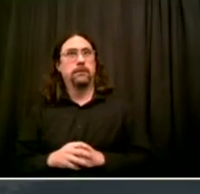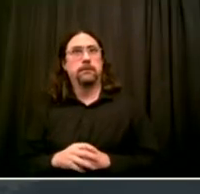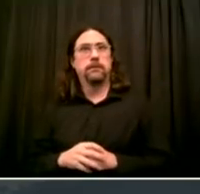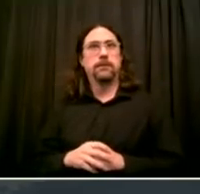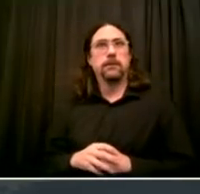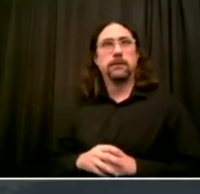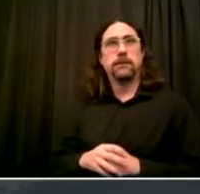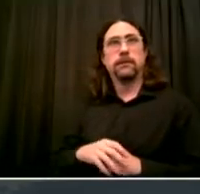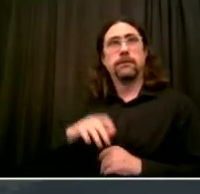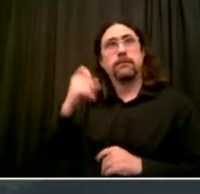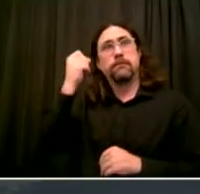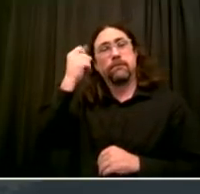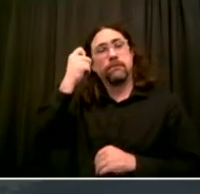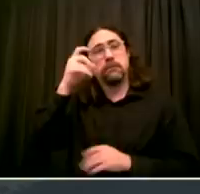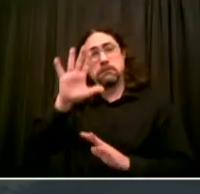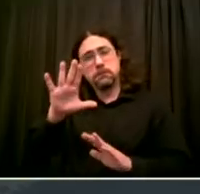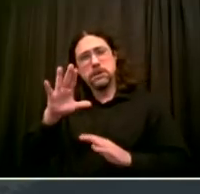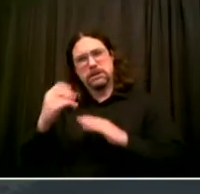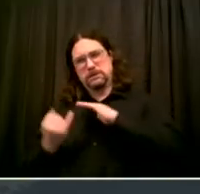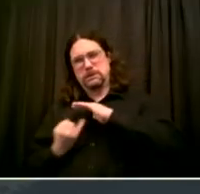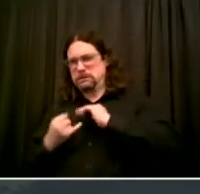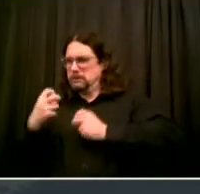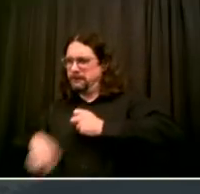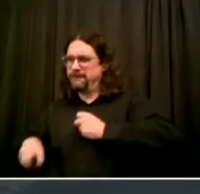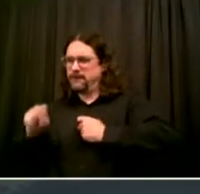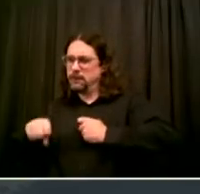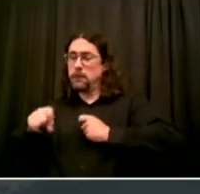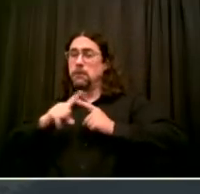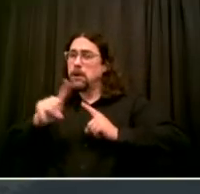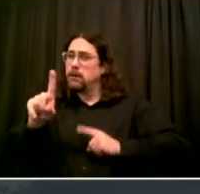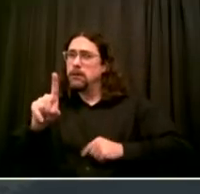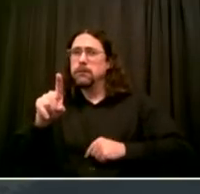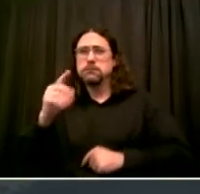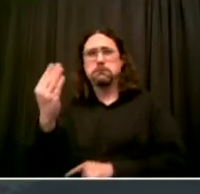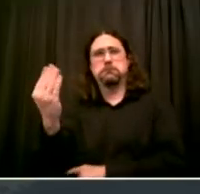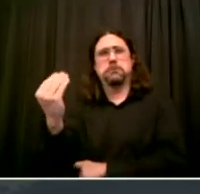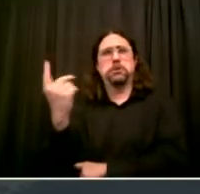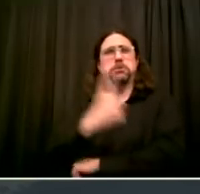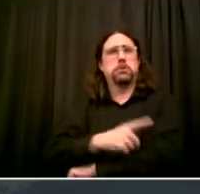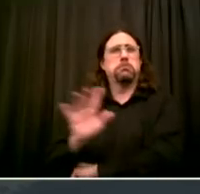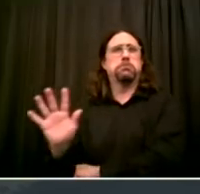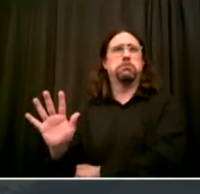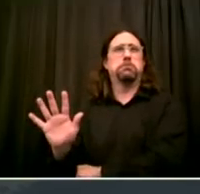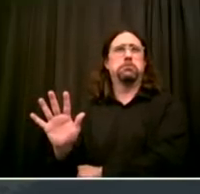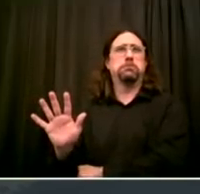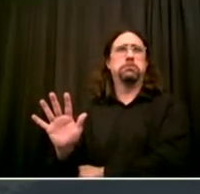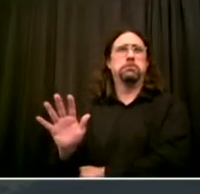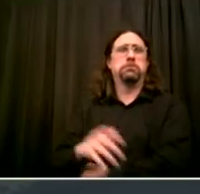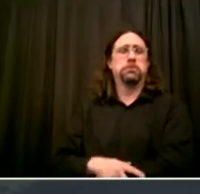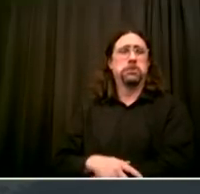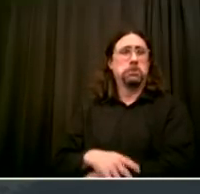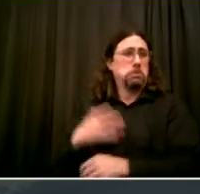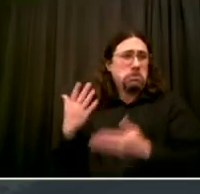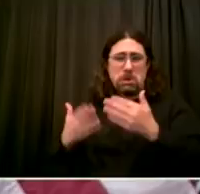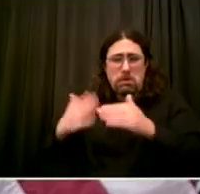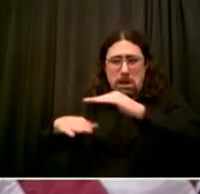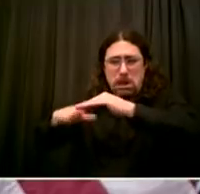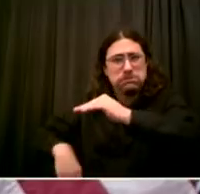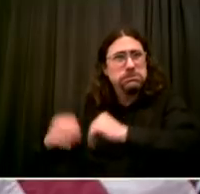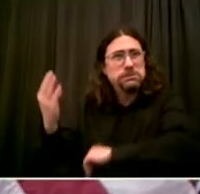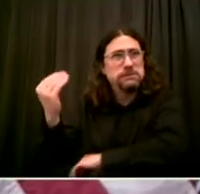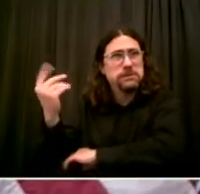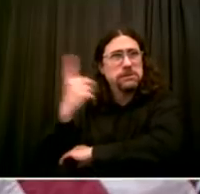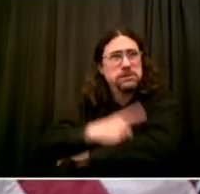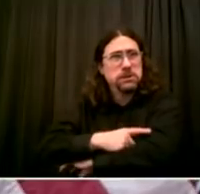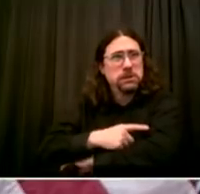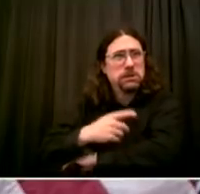days, in some cases less. It's not forever by any stretch of the imagination, but if you do it right in those 14 days